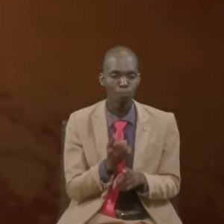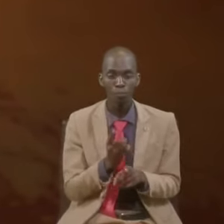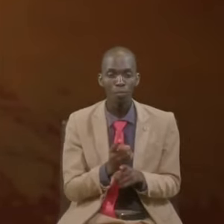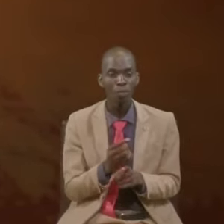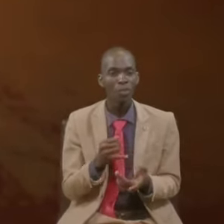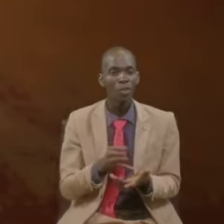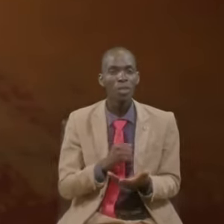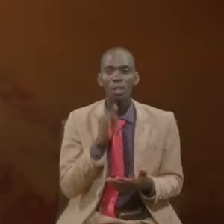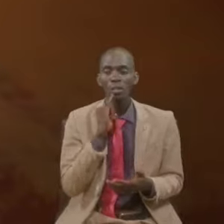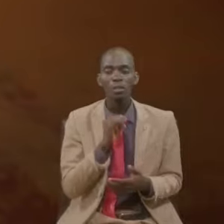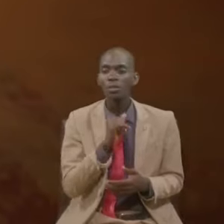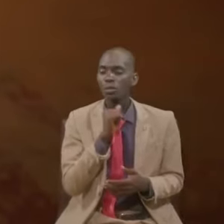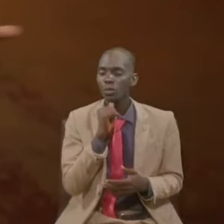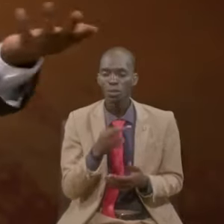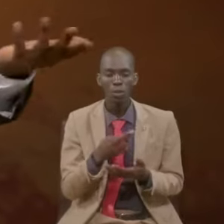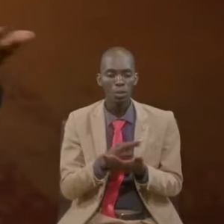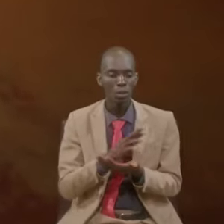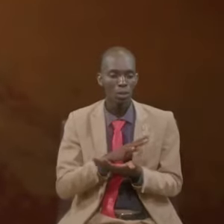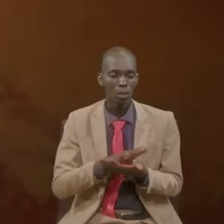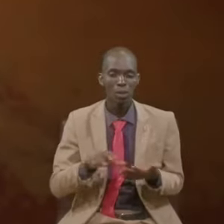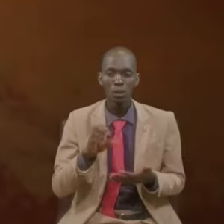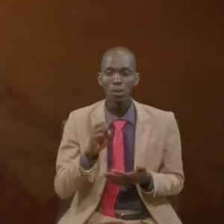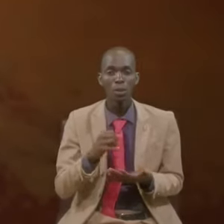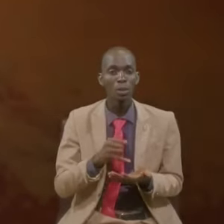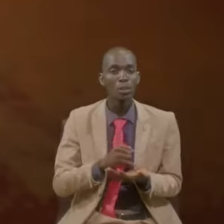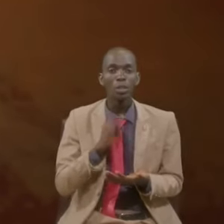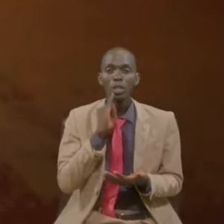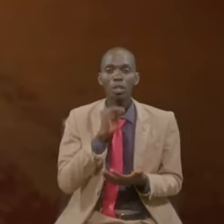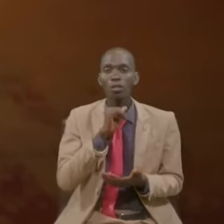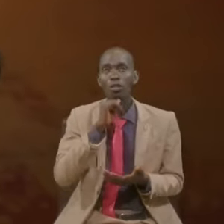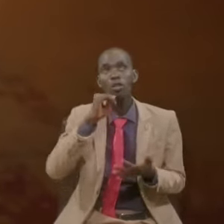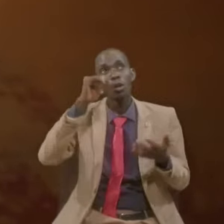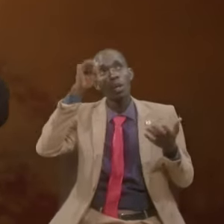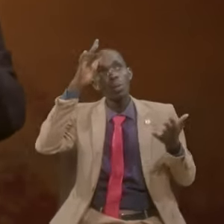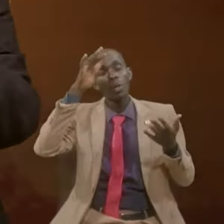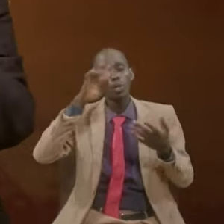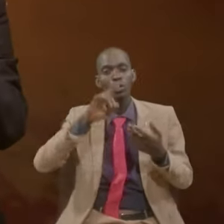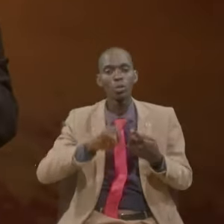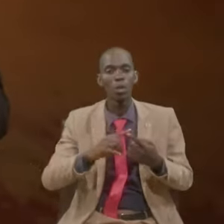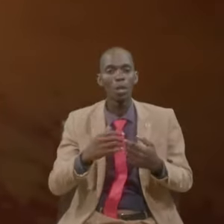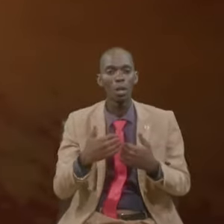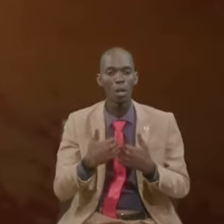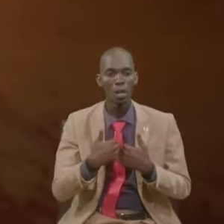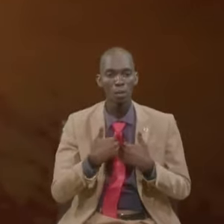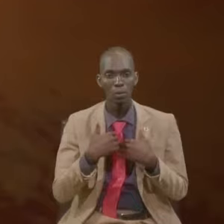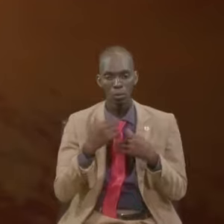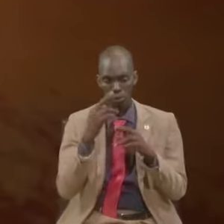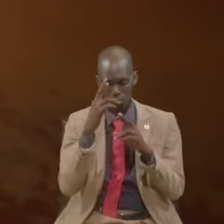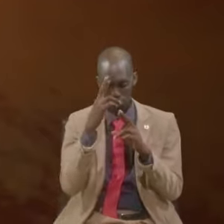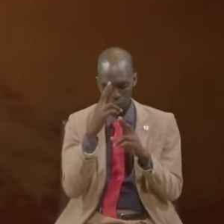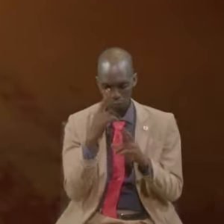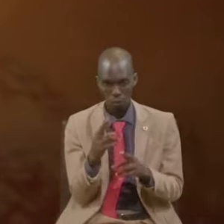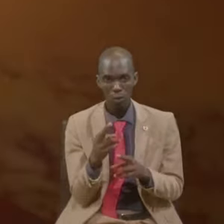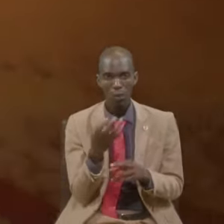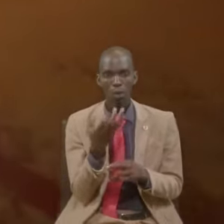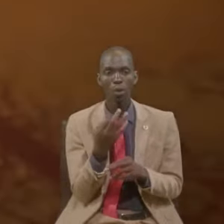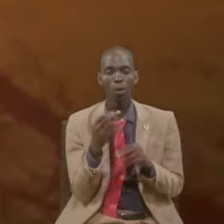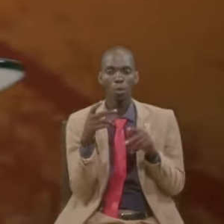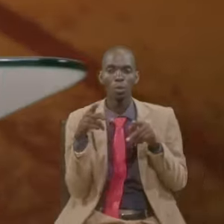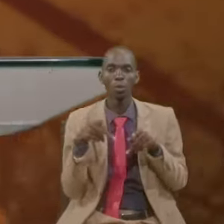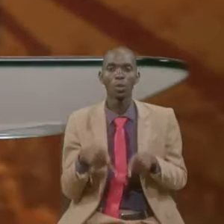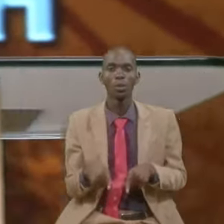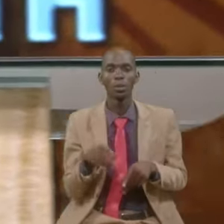is not righteous. It is not expected to have respect of